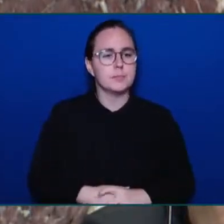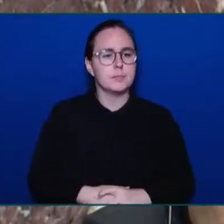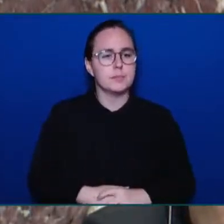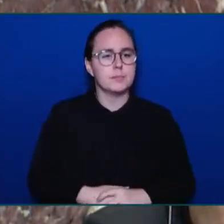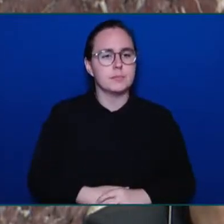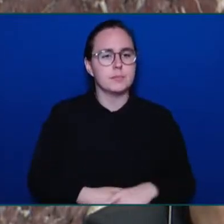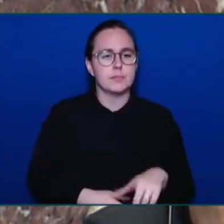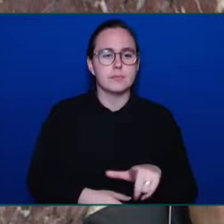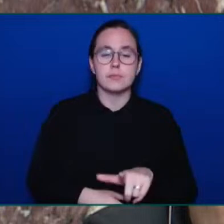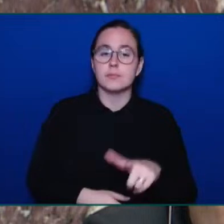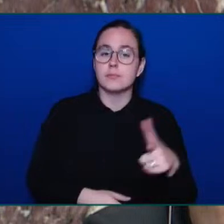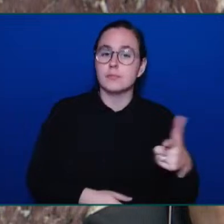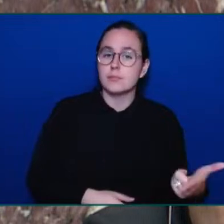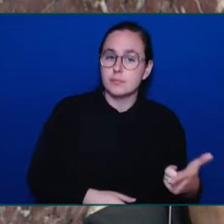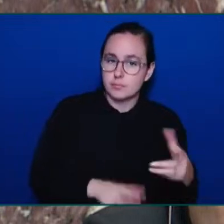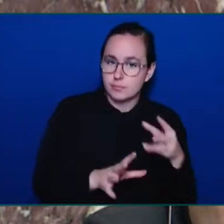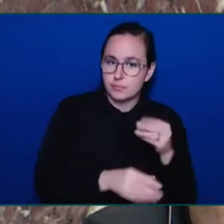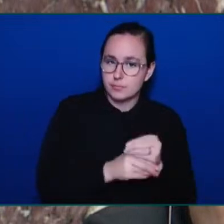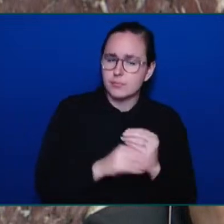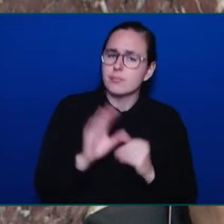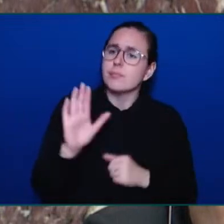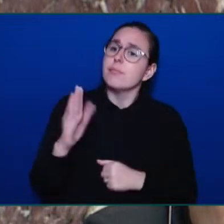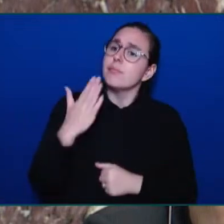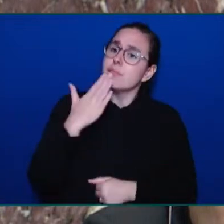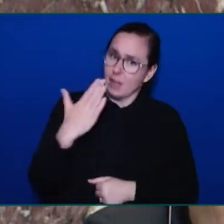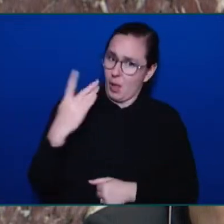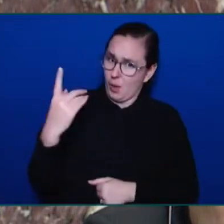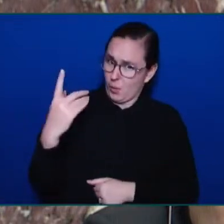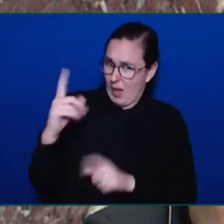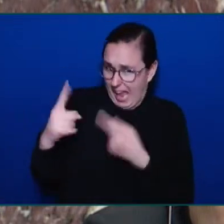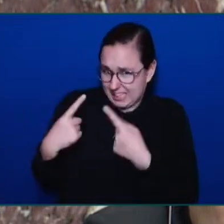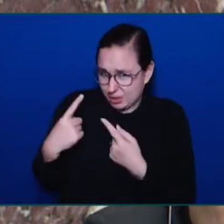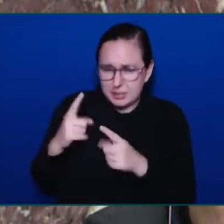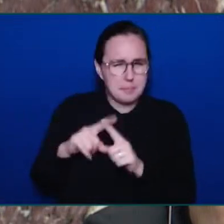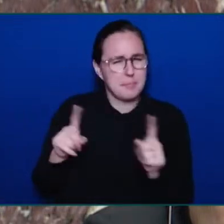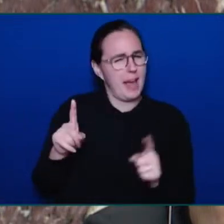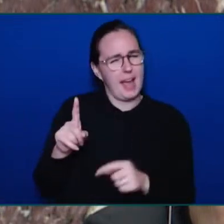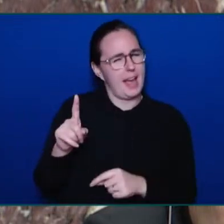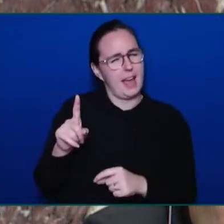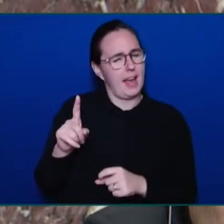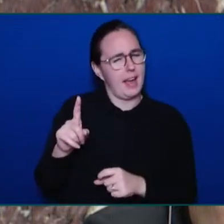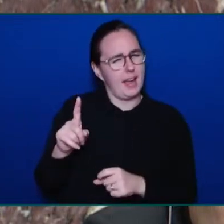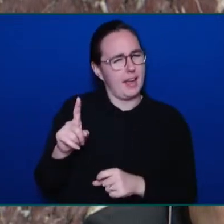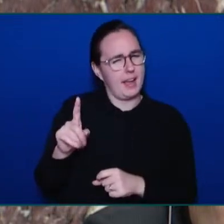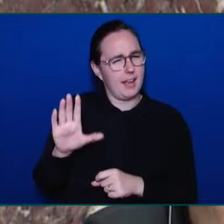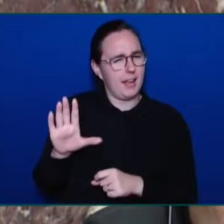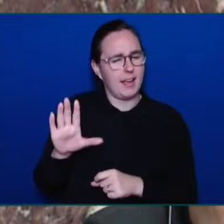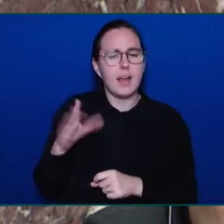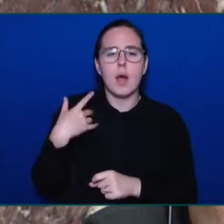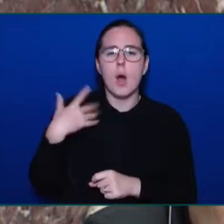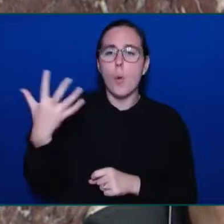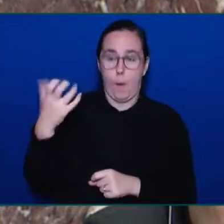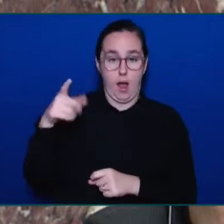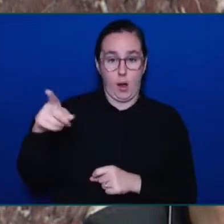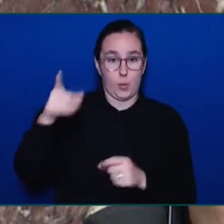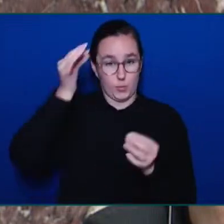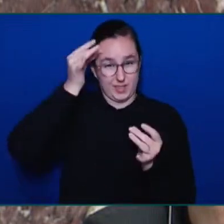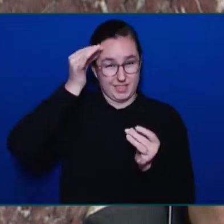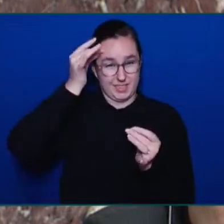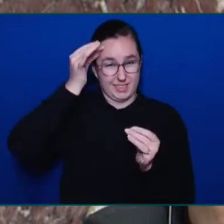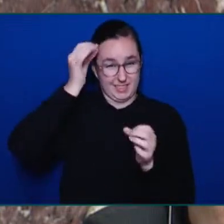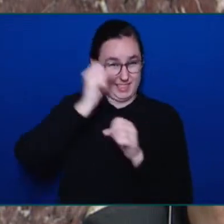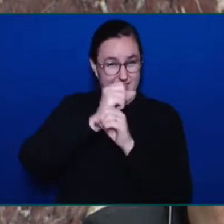moment and stop and reflect on how absolutely terrifying it would be to be working in a dollar store or a convenience store or